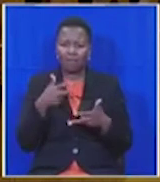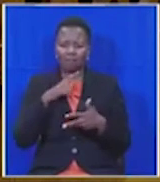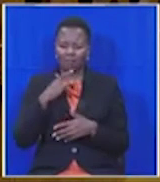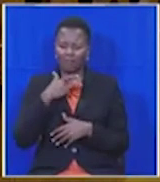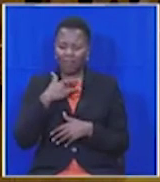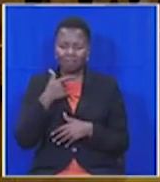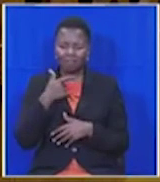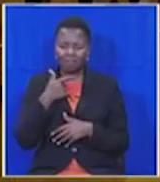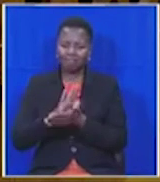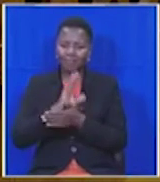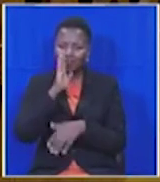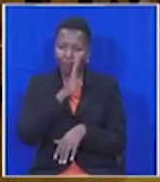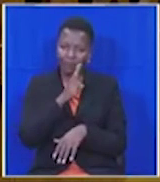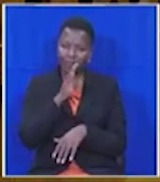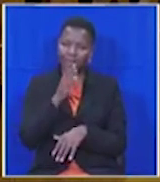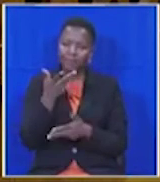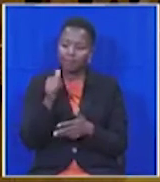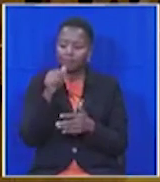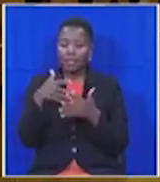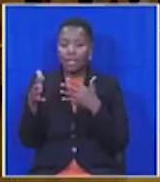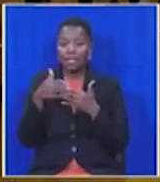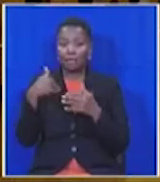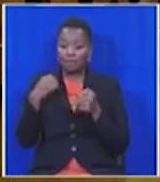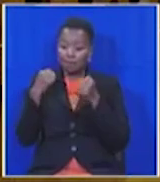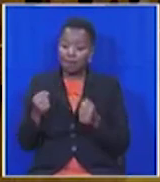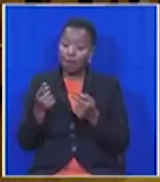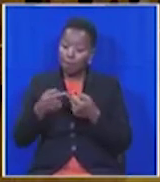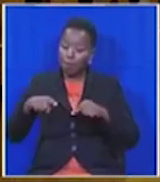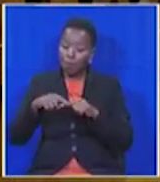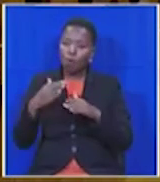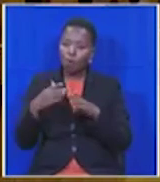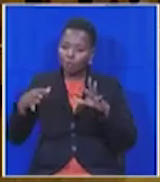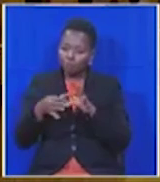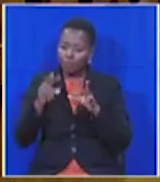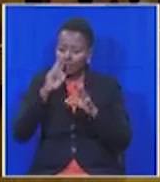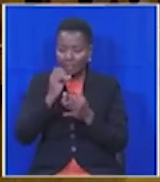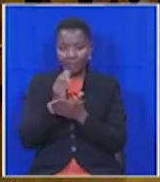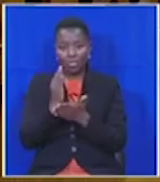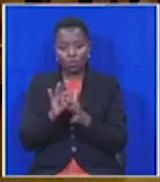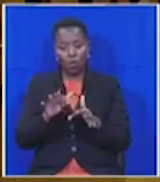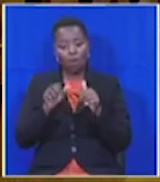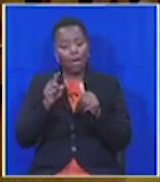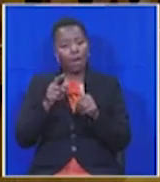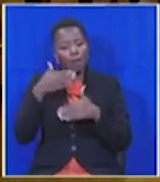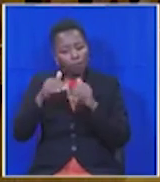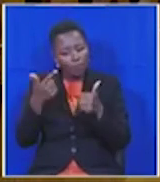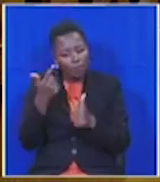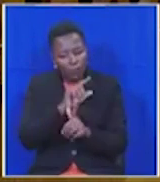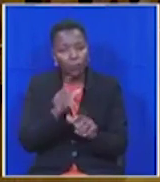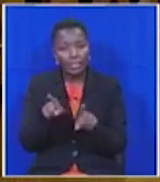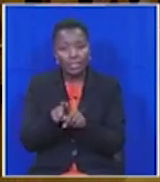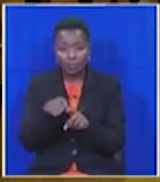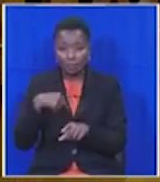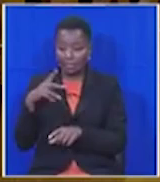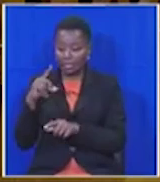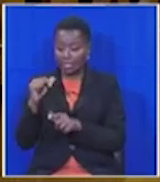didn't think would happen. I do maintain that it is our united job to restore the dignity of Parliament, and me and my party will certainly do our bit.